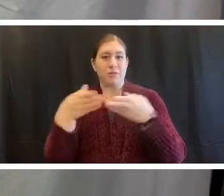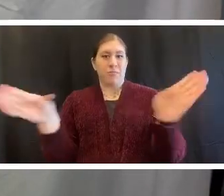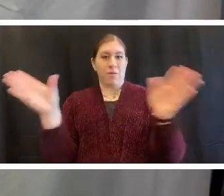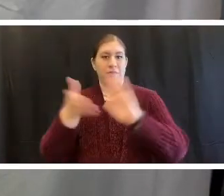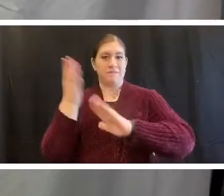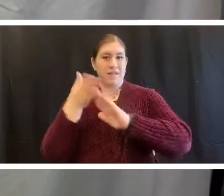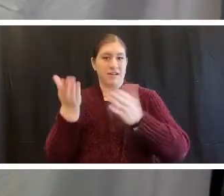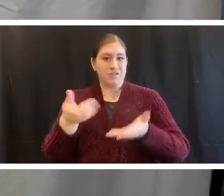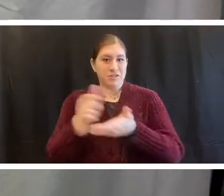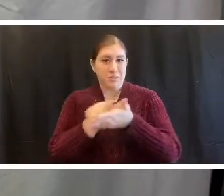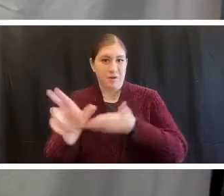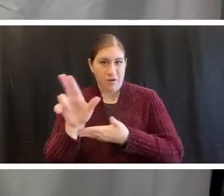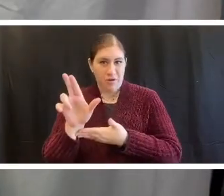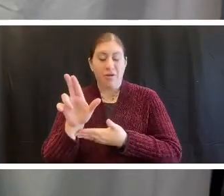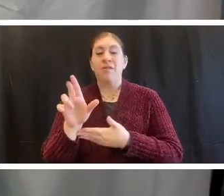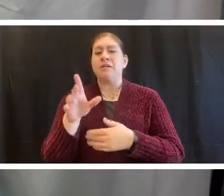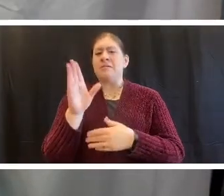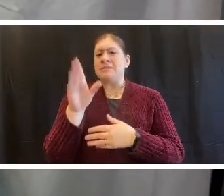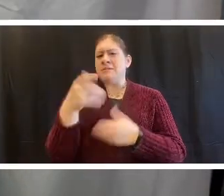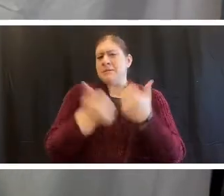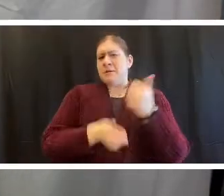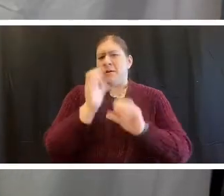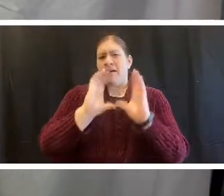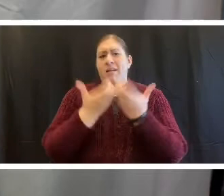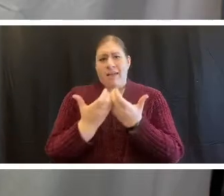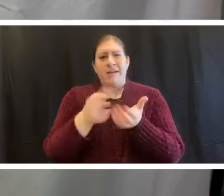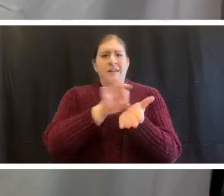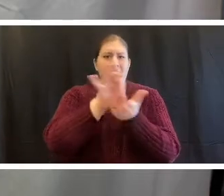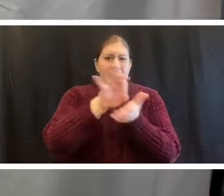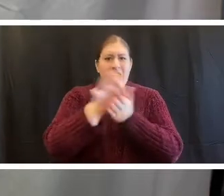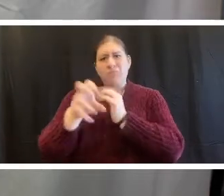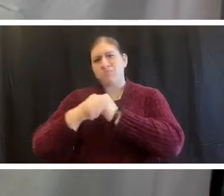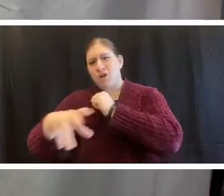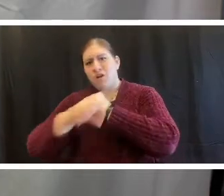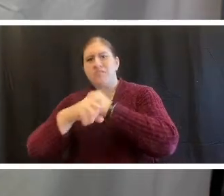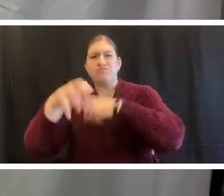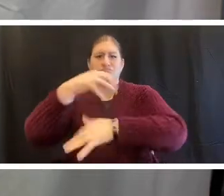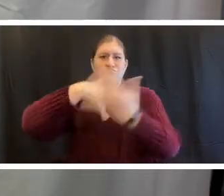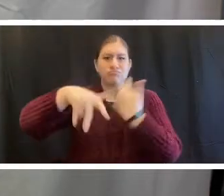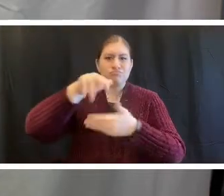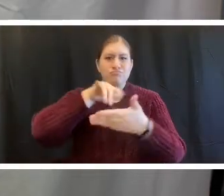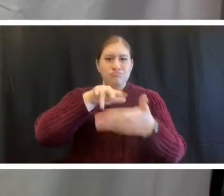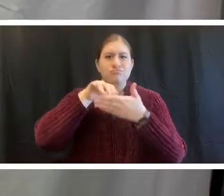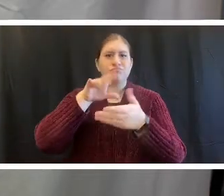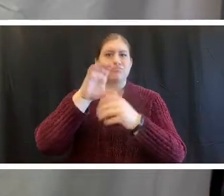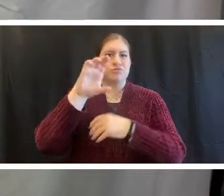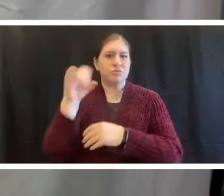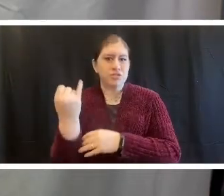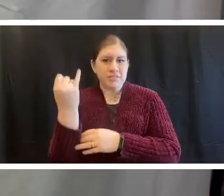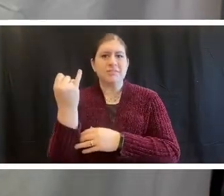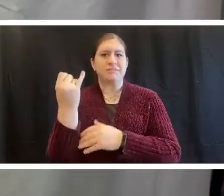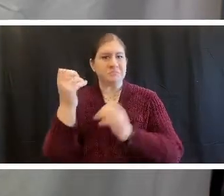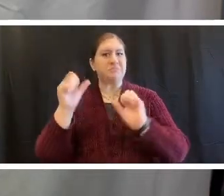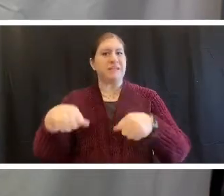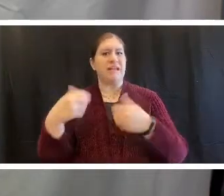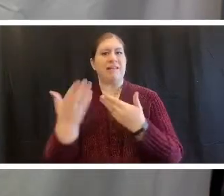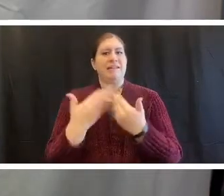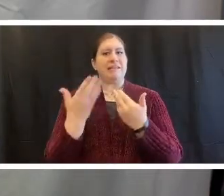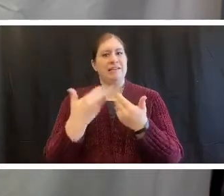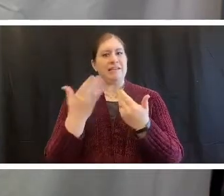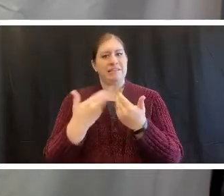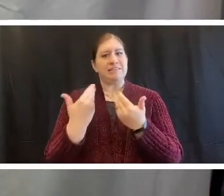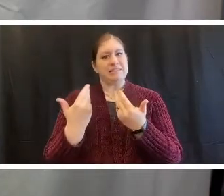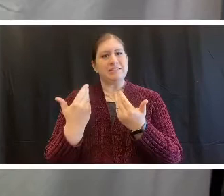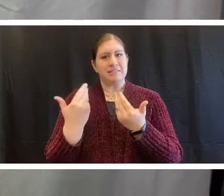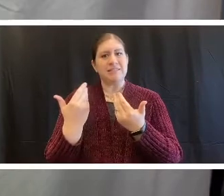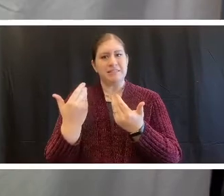Lamar University. Now, most classes, accounting to marketing, sociology to criminal justice, can be easily moved to